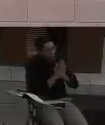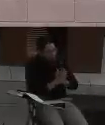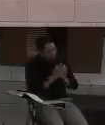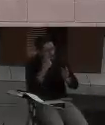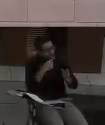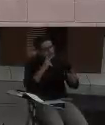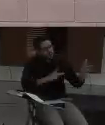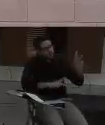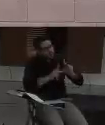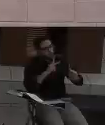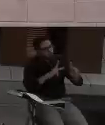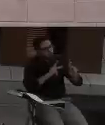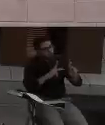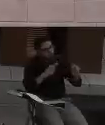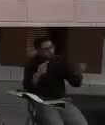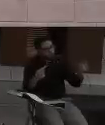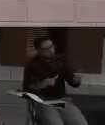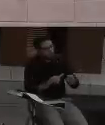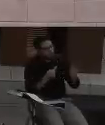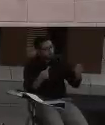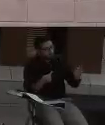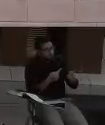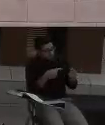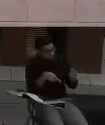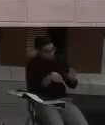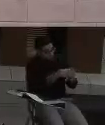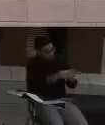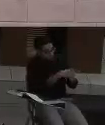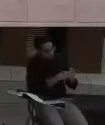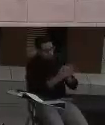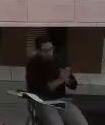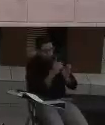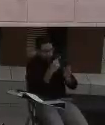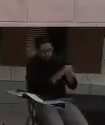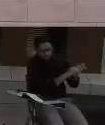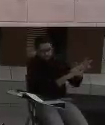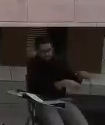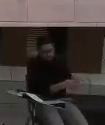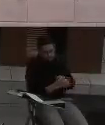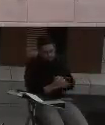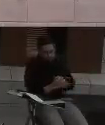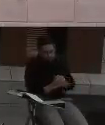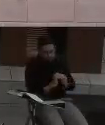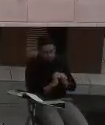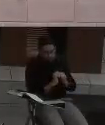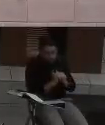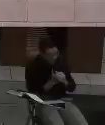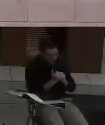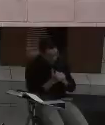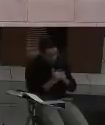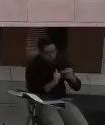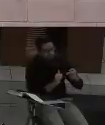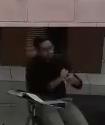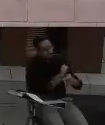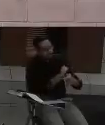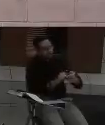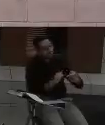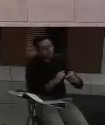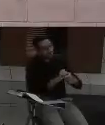who persecute you. How do we do it? Practice.